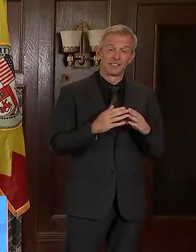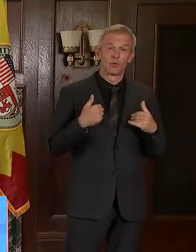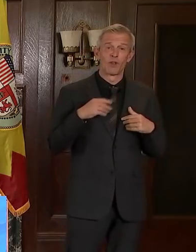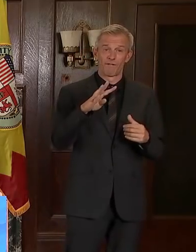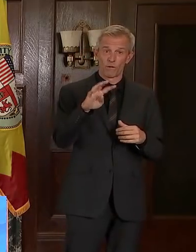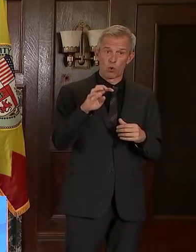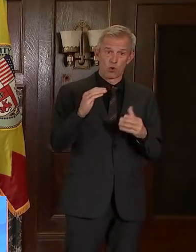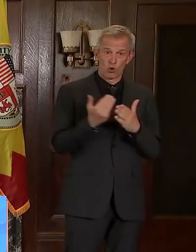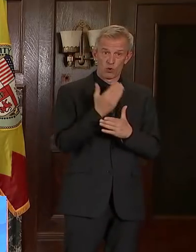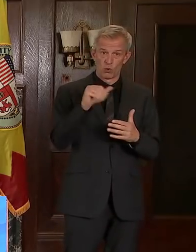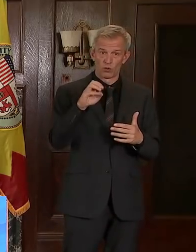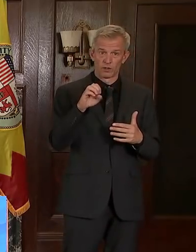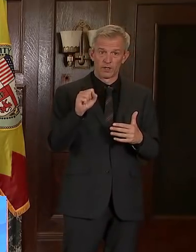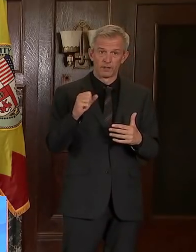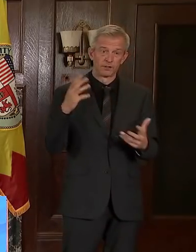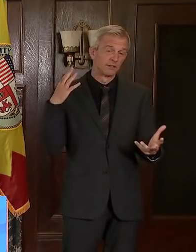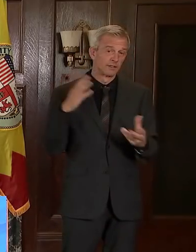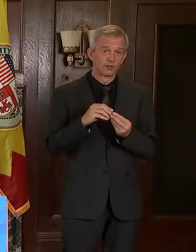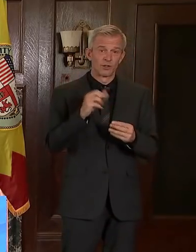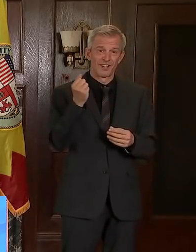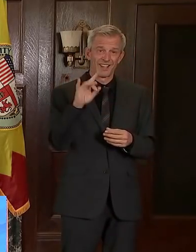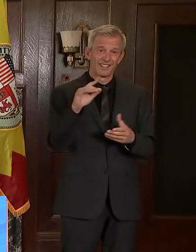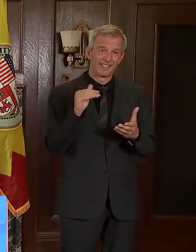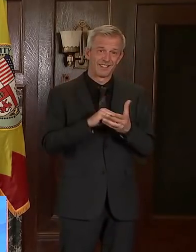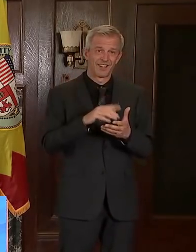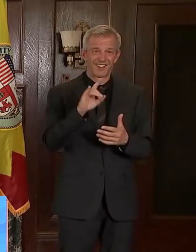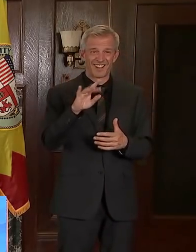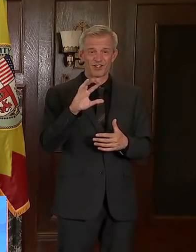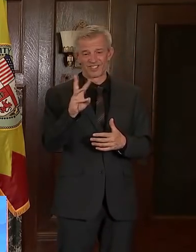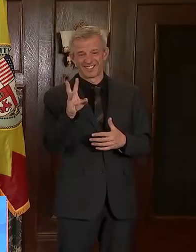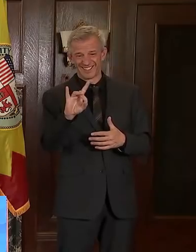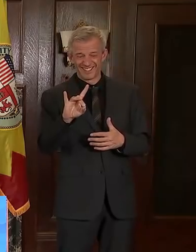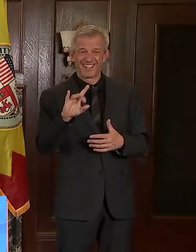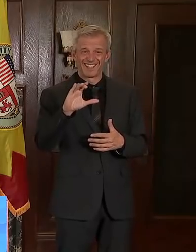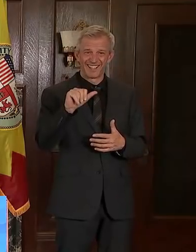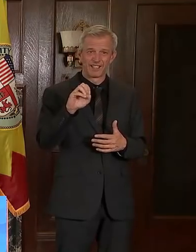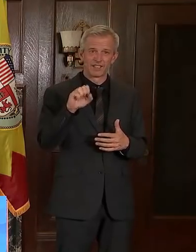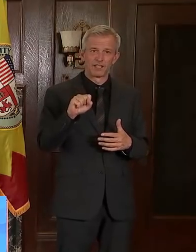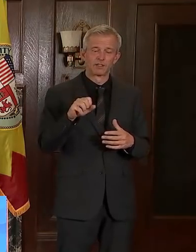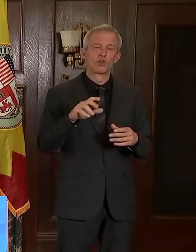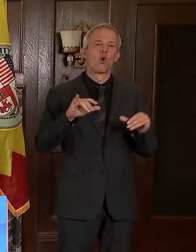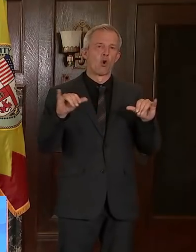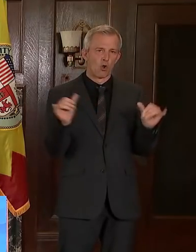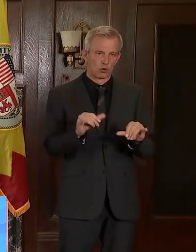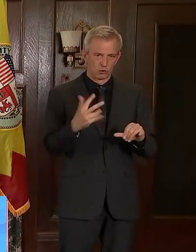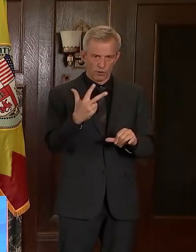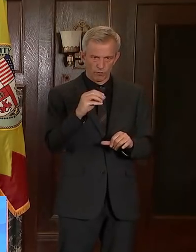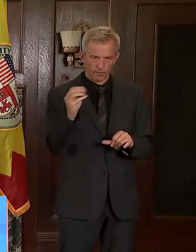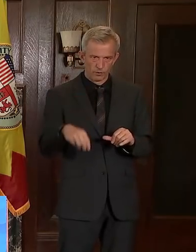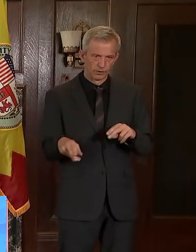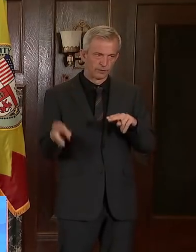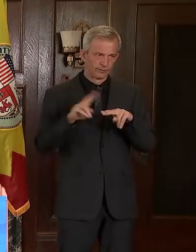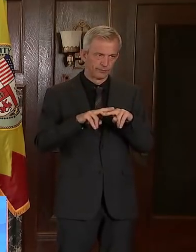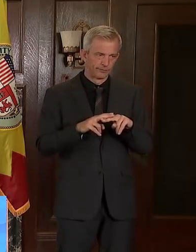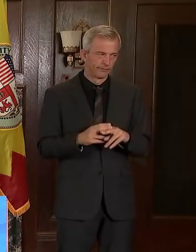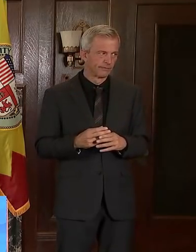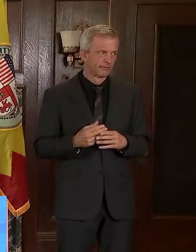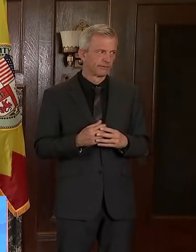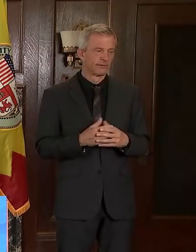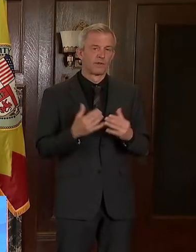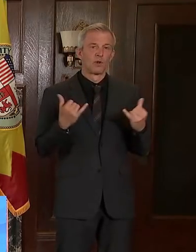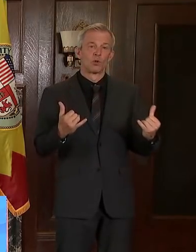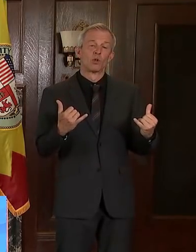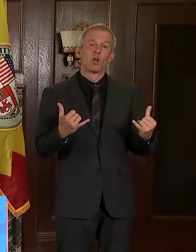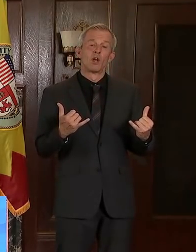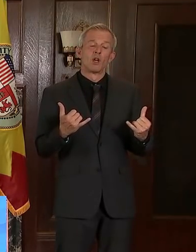to 13,868 cases in the city of Los Angeles, also a 3% increase. And today we learned